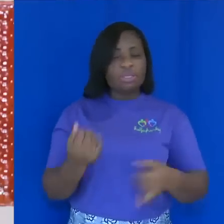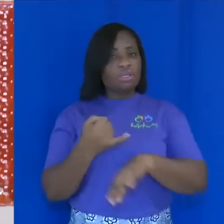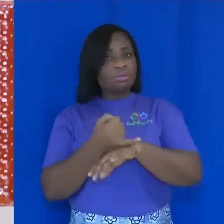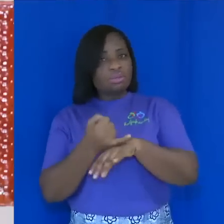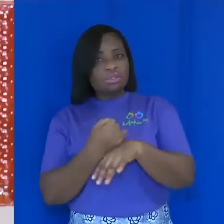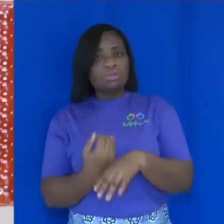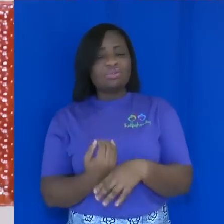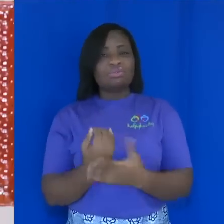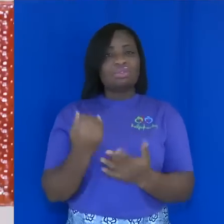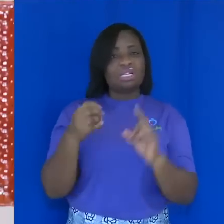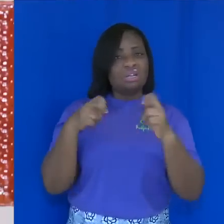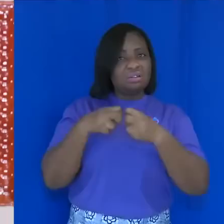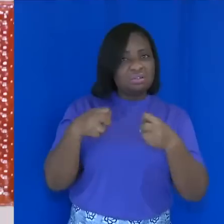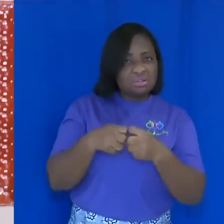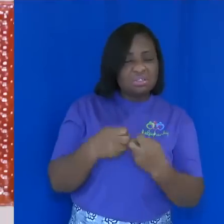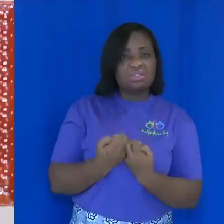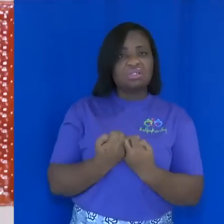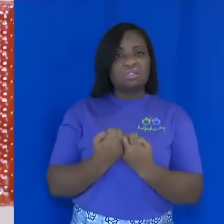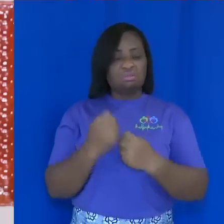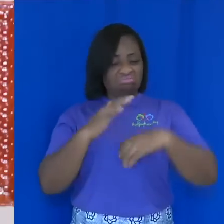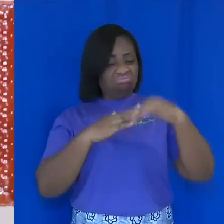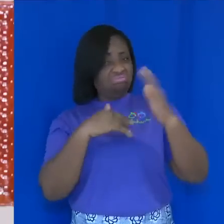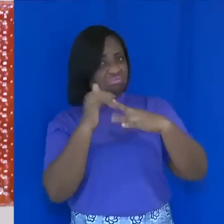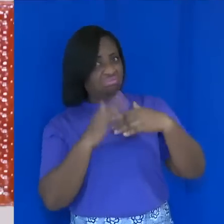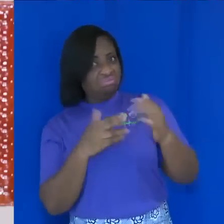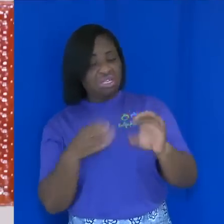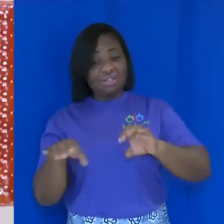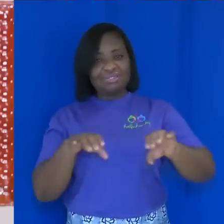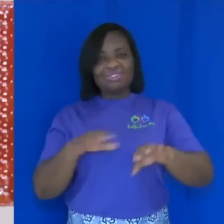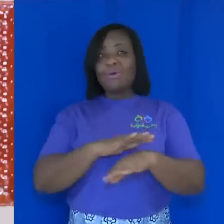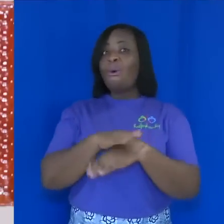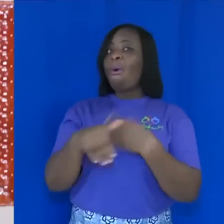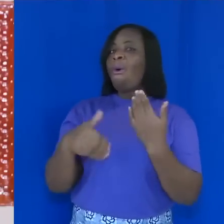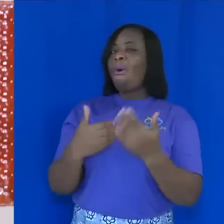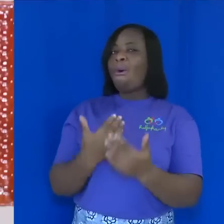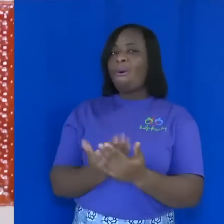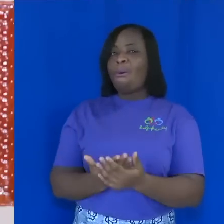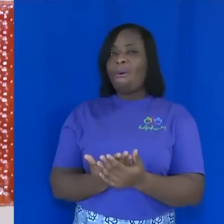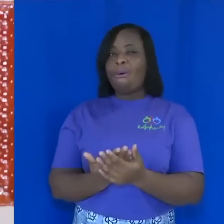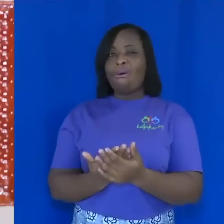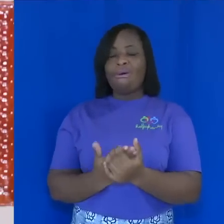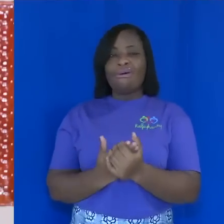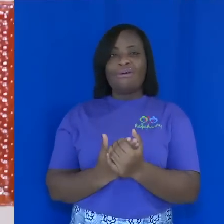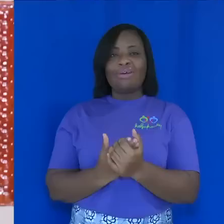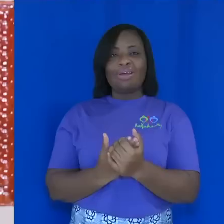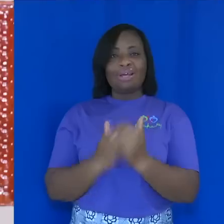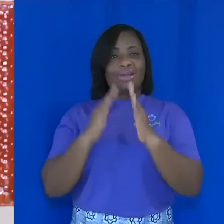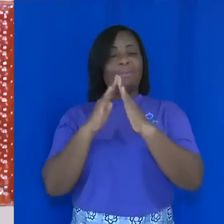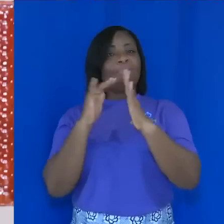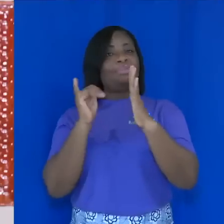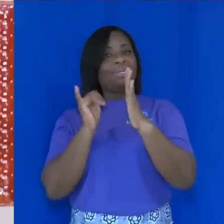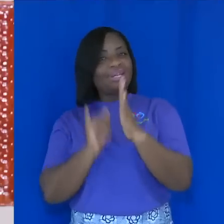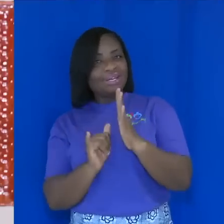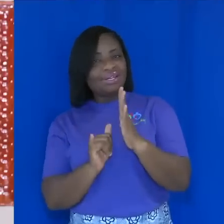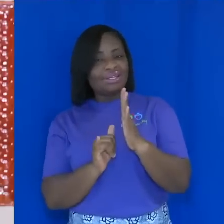consumption of electricity, and construction activities have all reached pre-lockdown levels, whilst